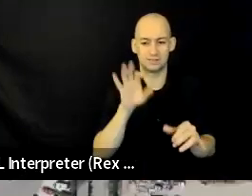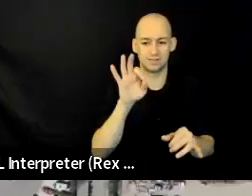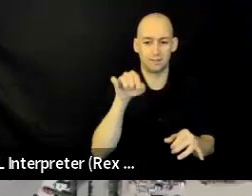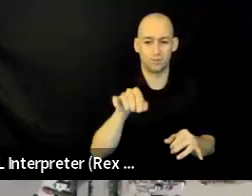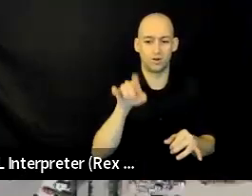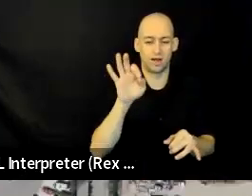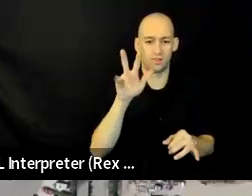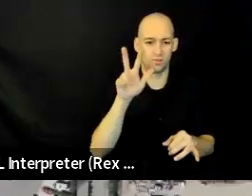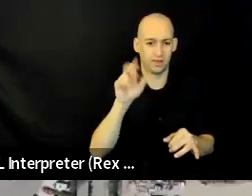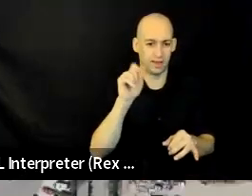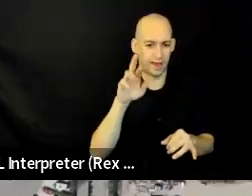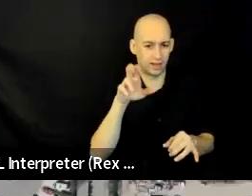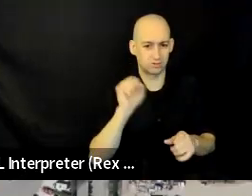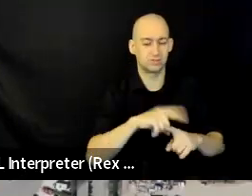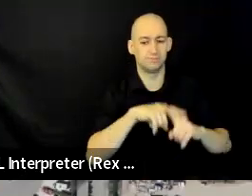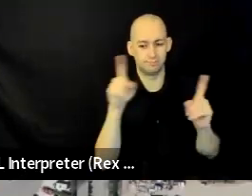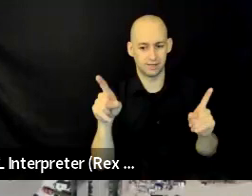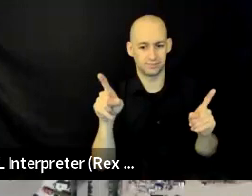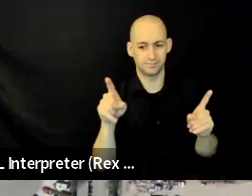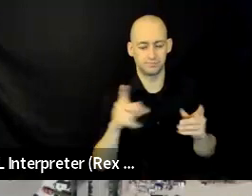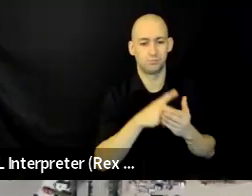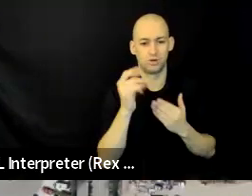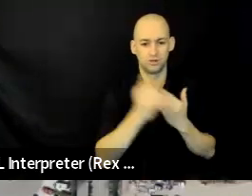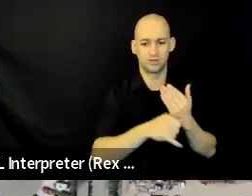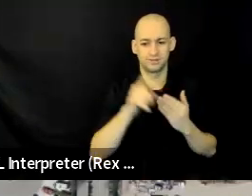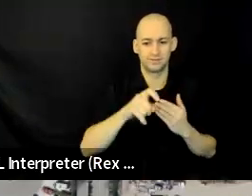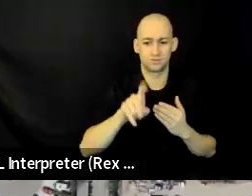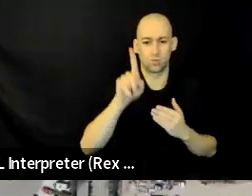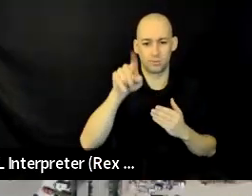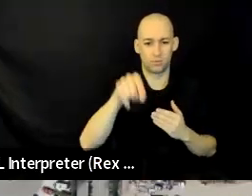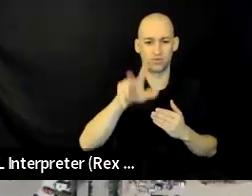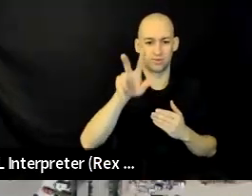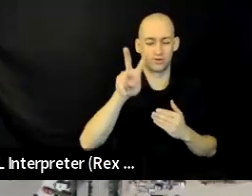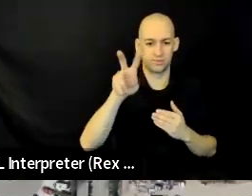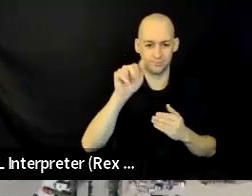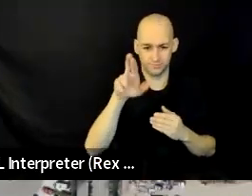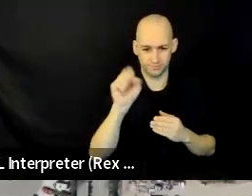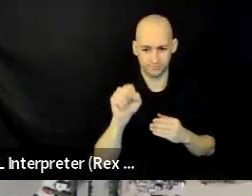acres. However, the project needs 1.32 acres, which is